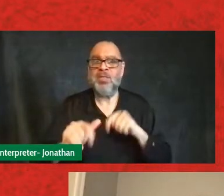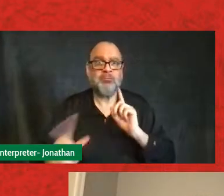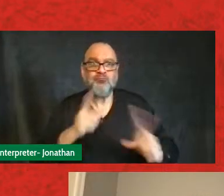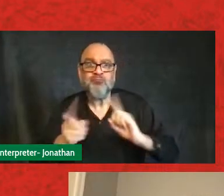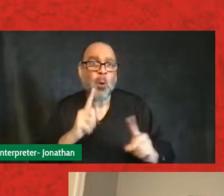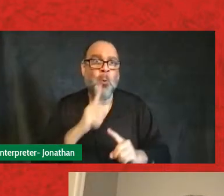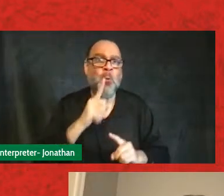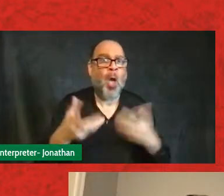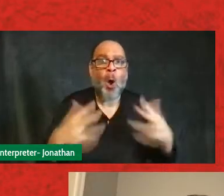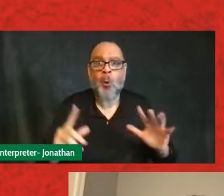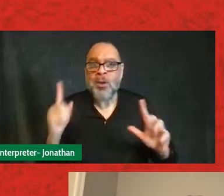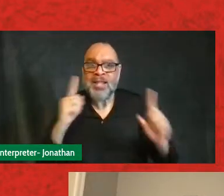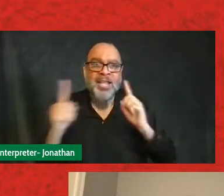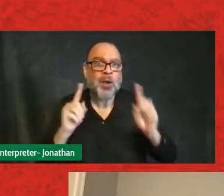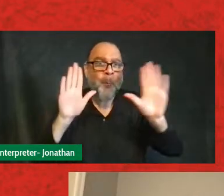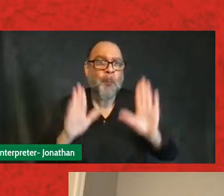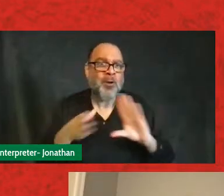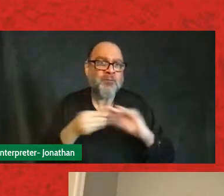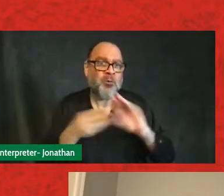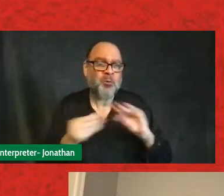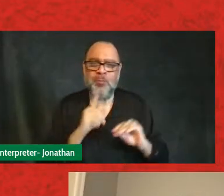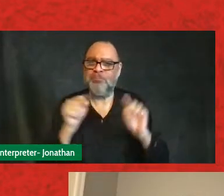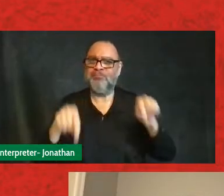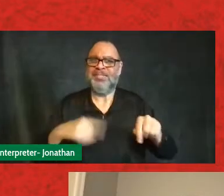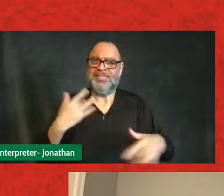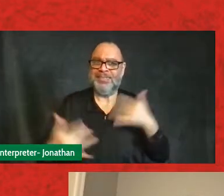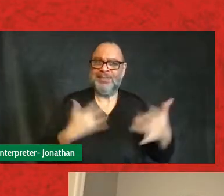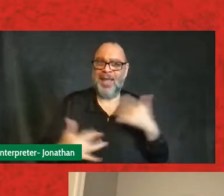So it's really very exciting.